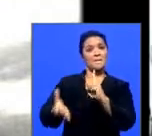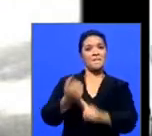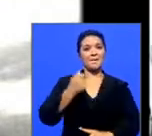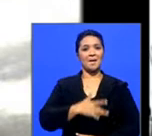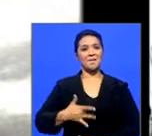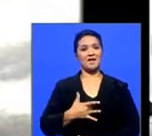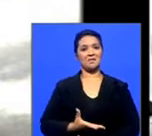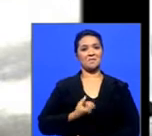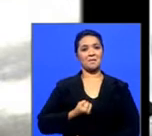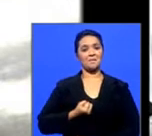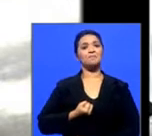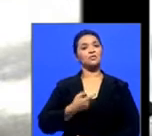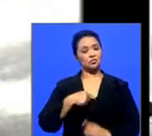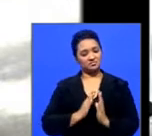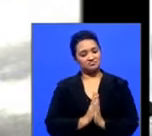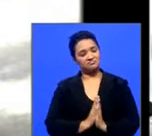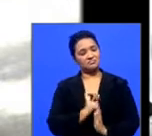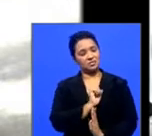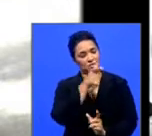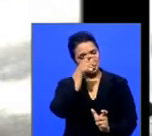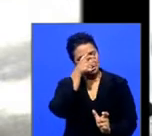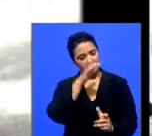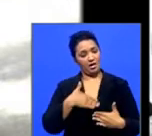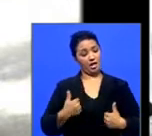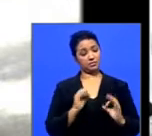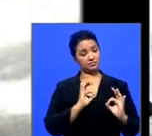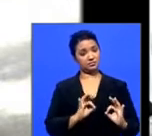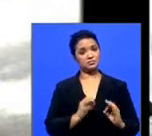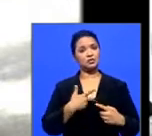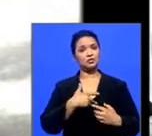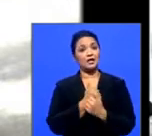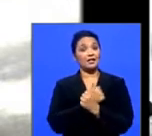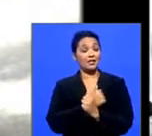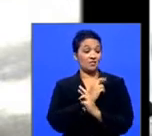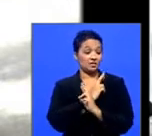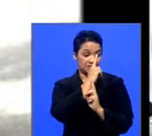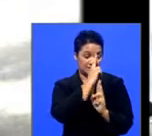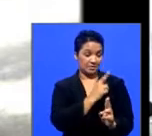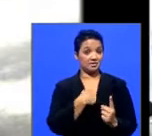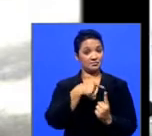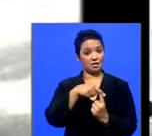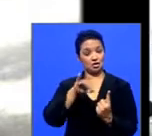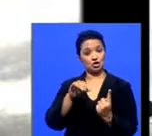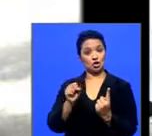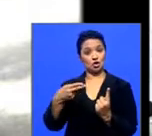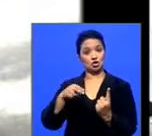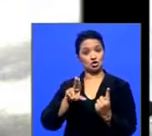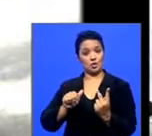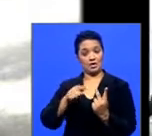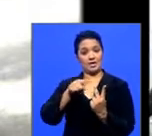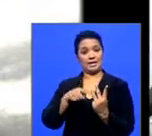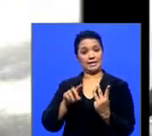We pray for your continued wisdom, your humanity, and good health. With love and respect from myself, Joshua, Ezekiel, and